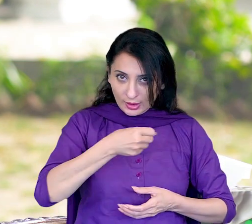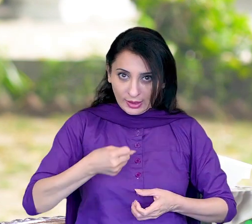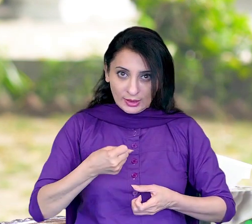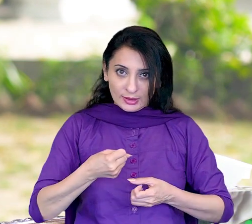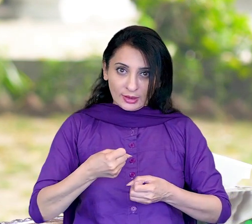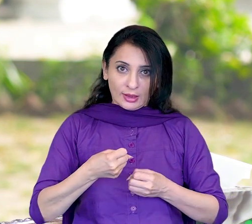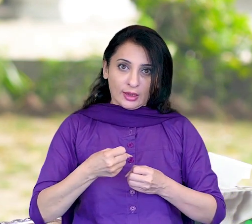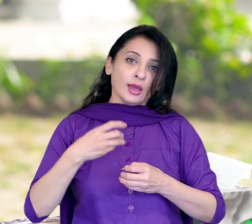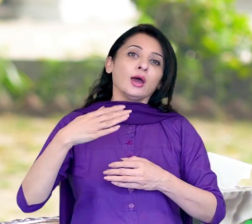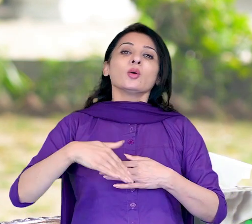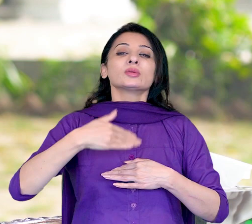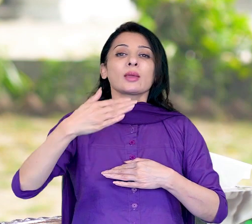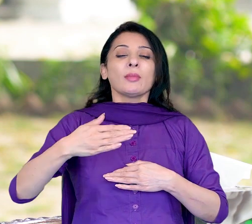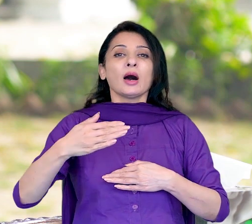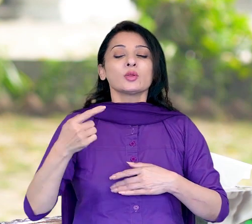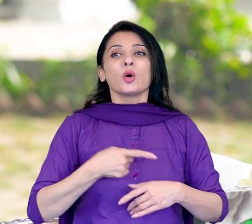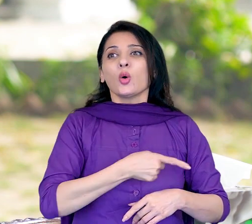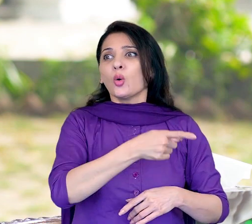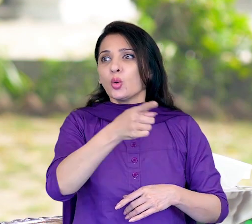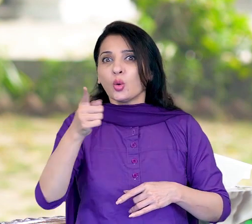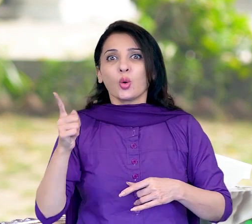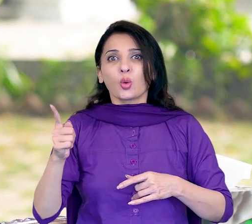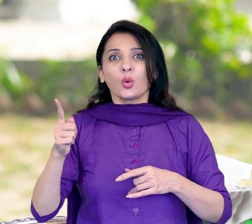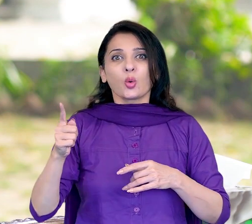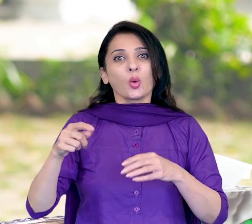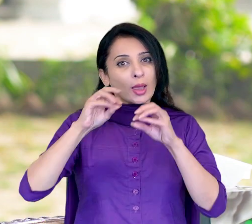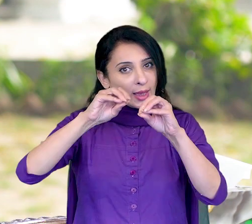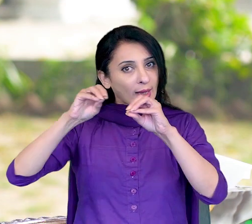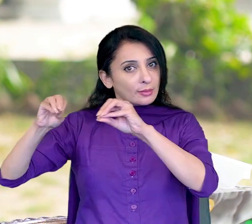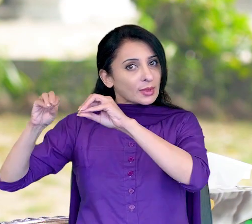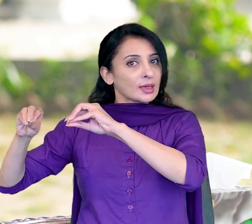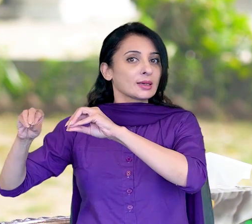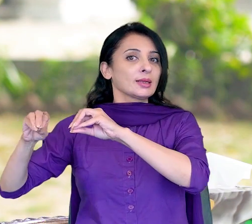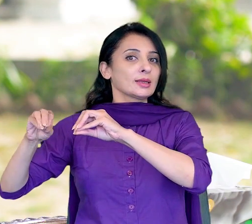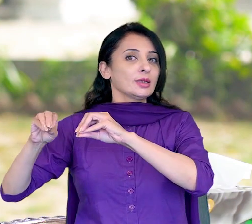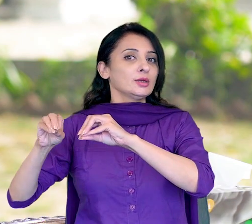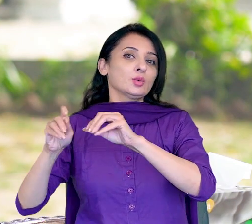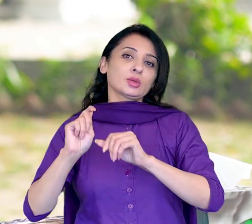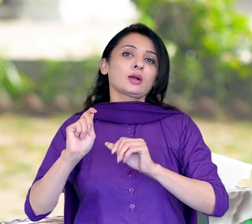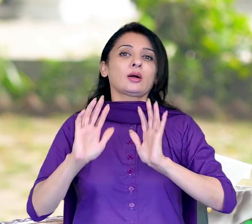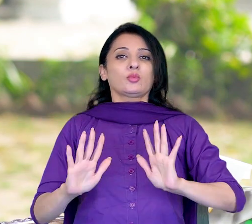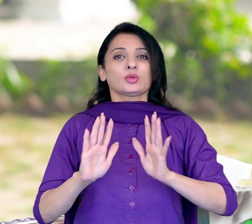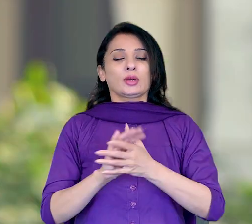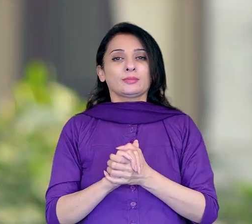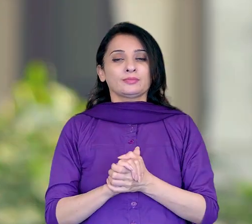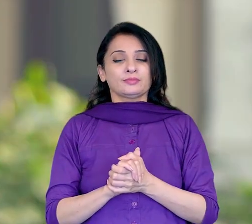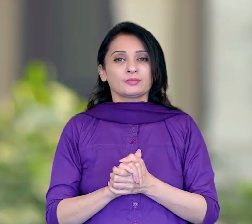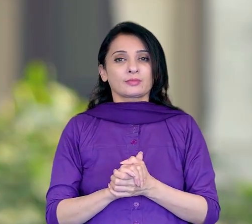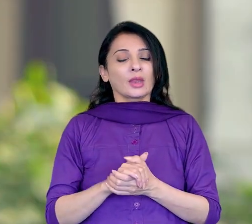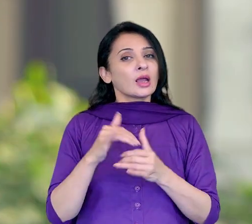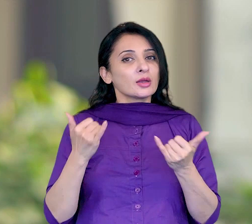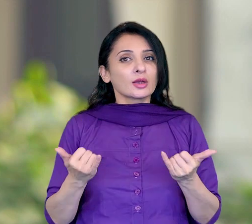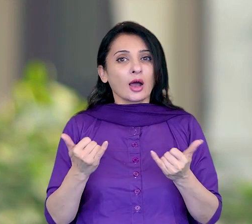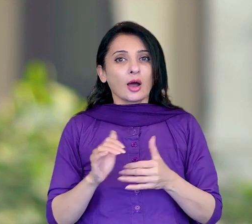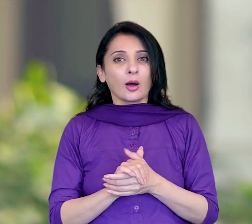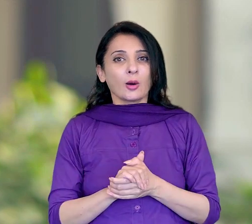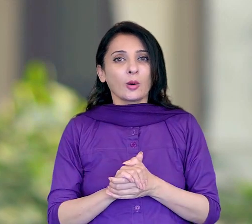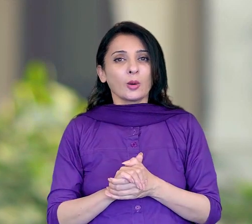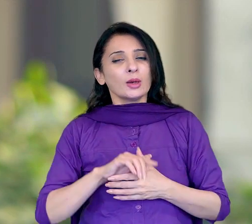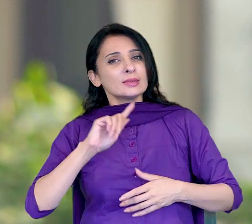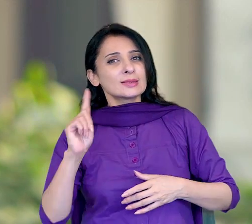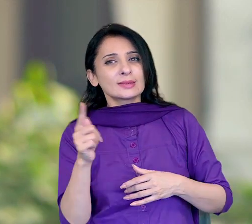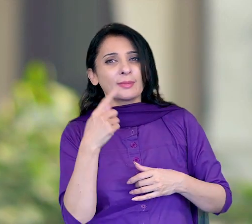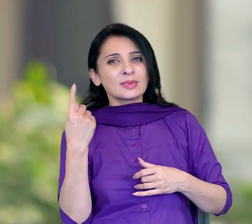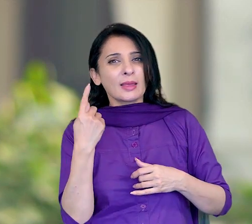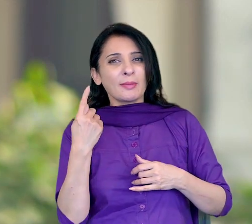adopted just to communicate and facilitate the end user to understand. When was the first